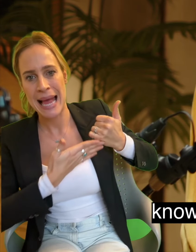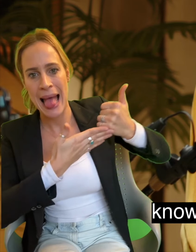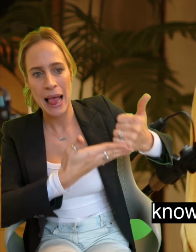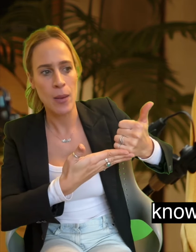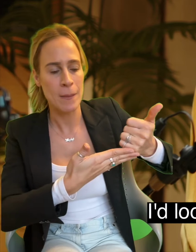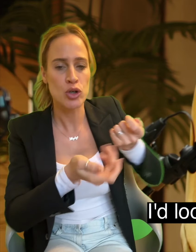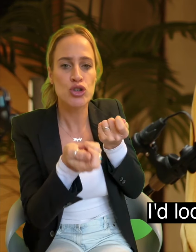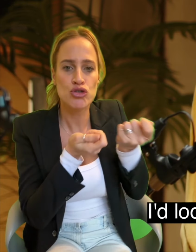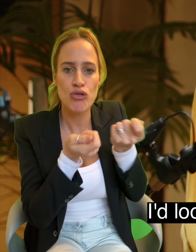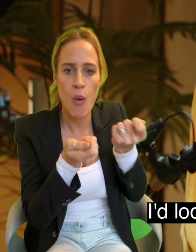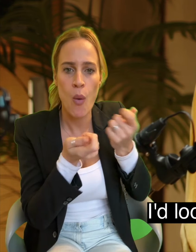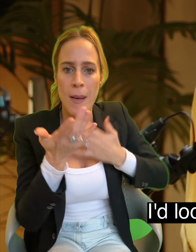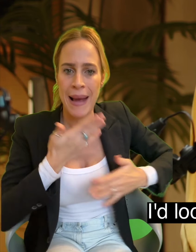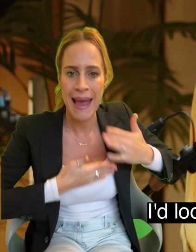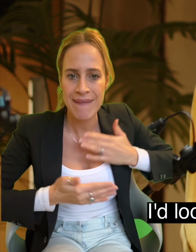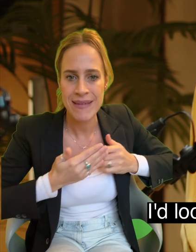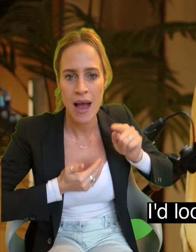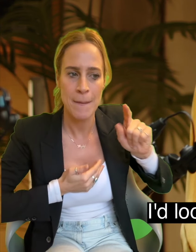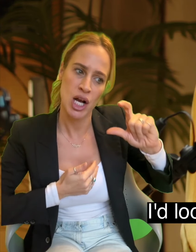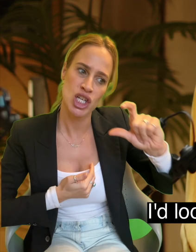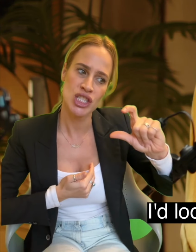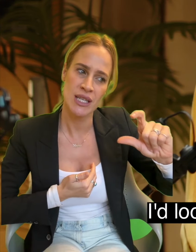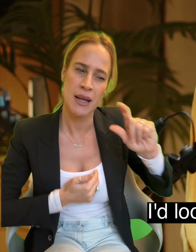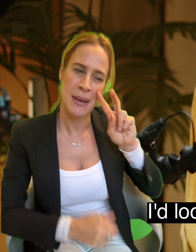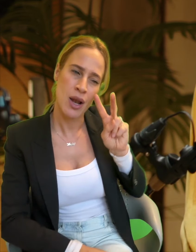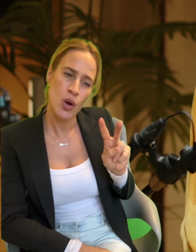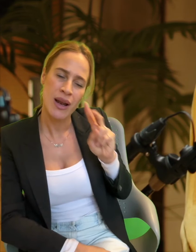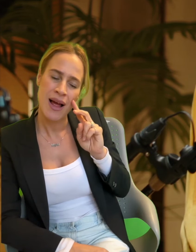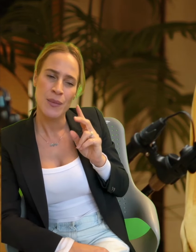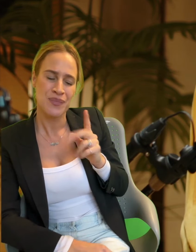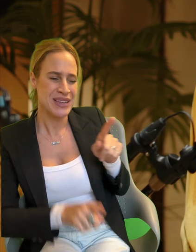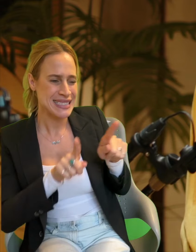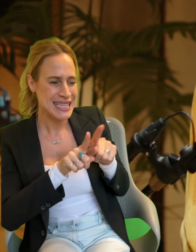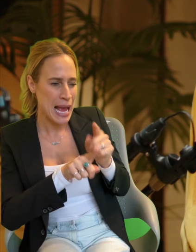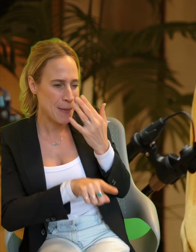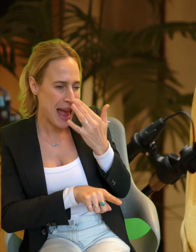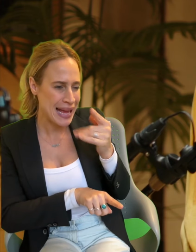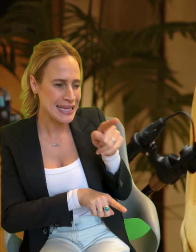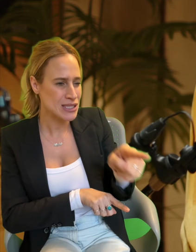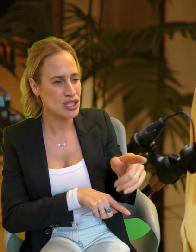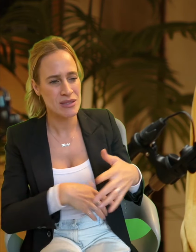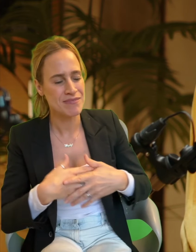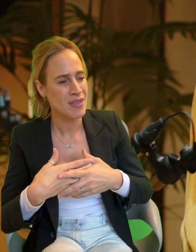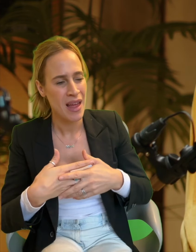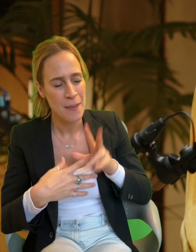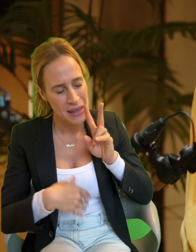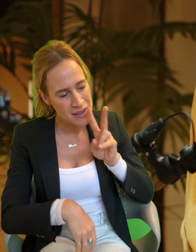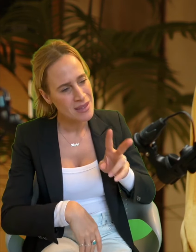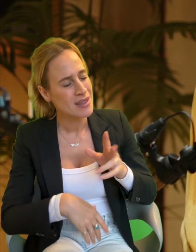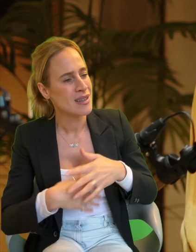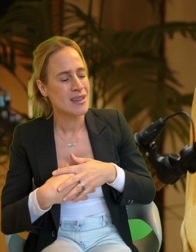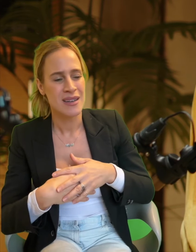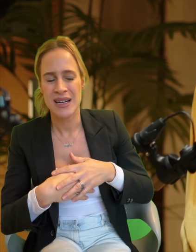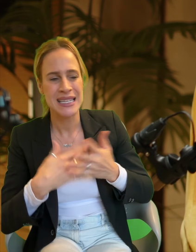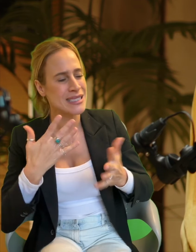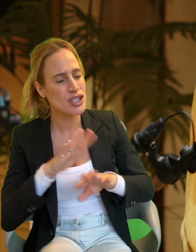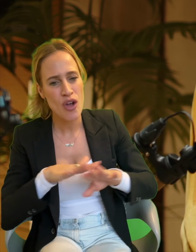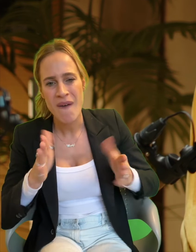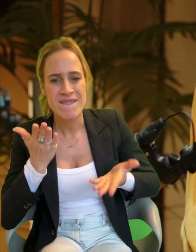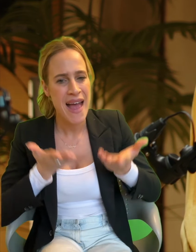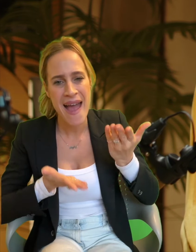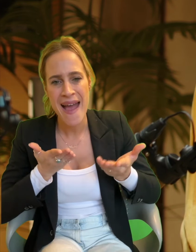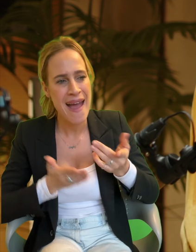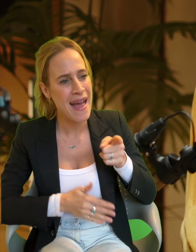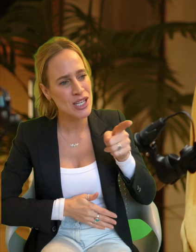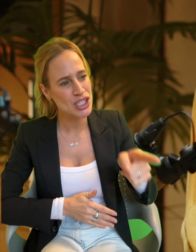and I'd look at her, I'm like, we're the same age and you have all these issues and stuff. It's not. But then when I